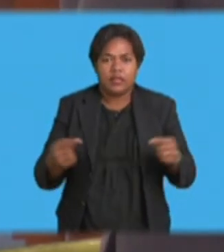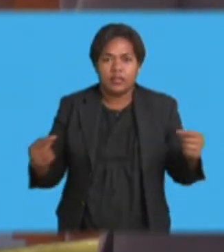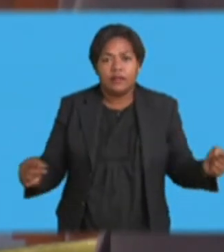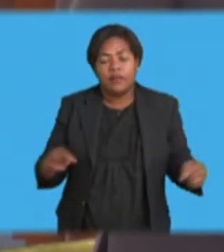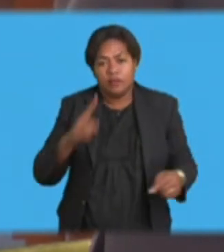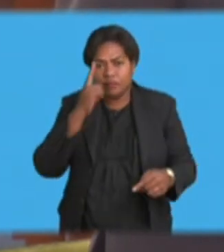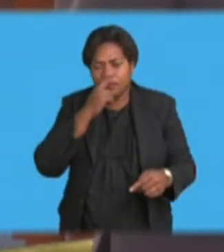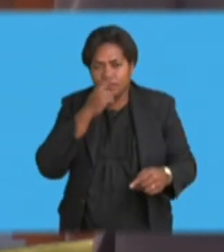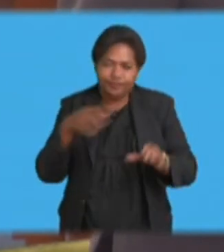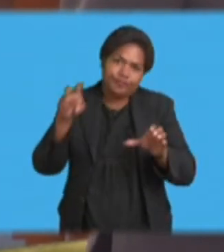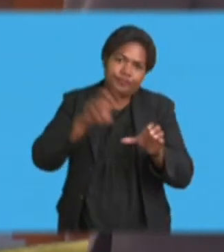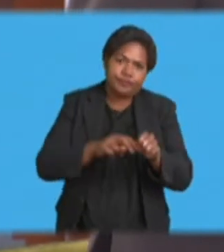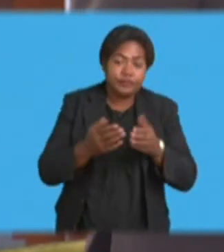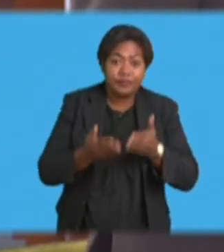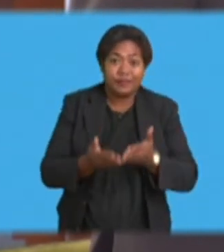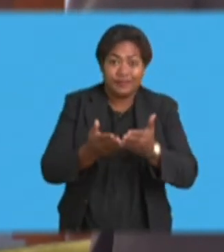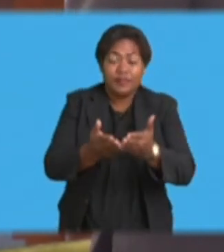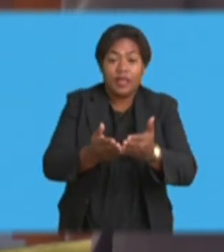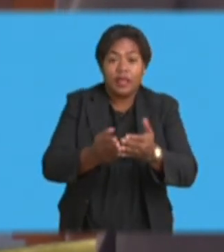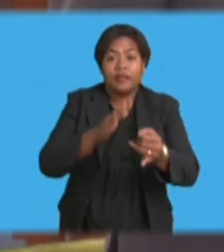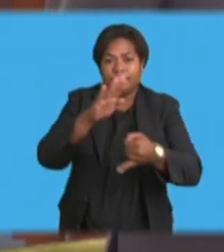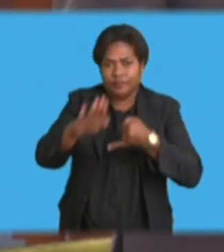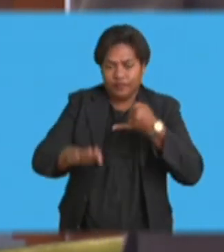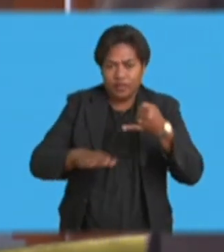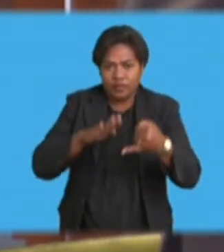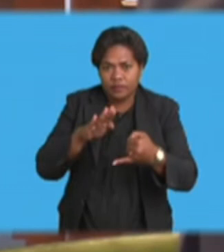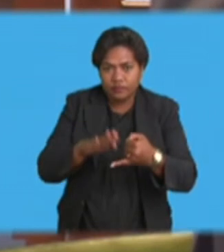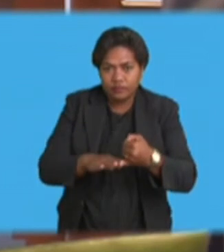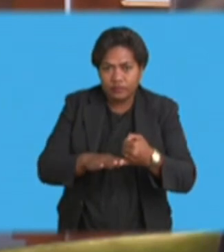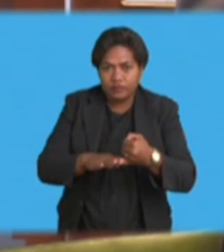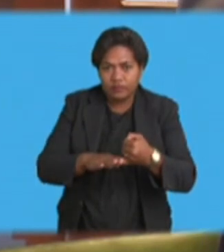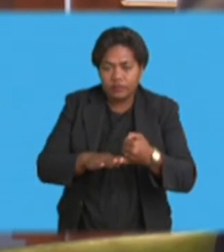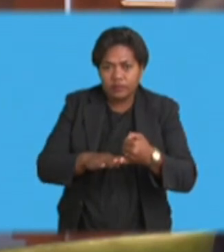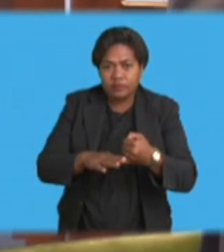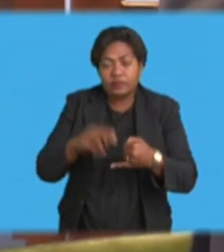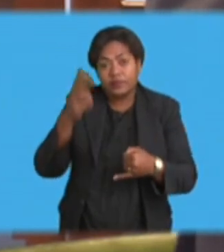Lastly, Honourable Deputy Speaker, the name